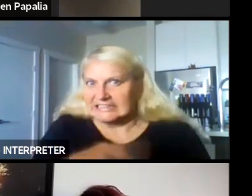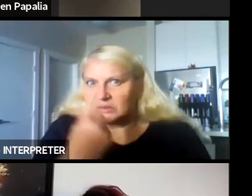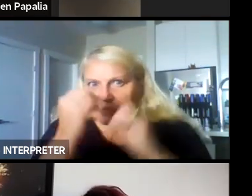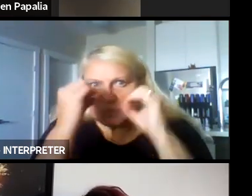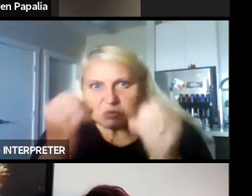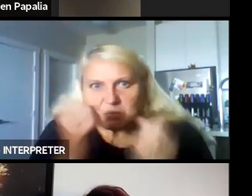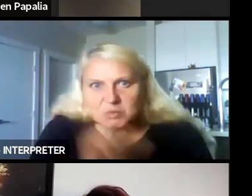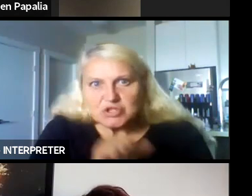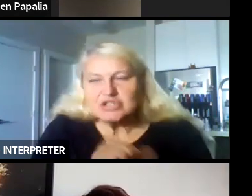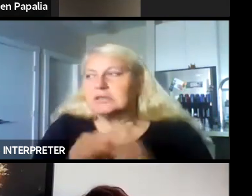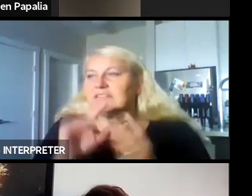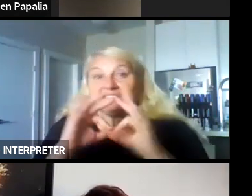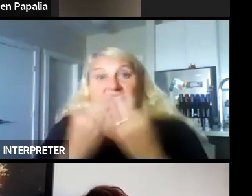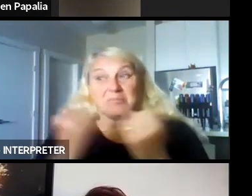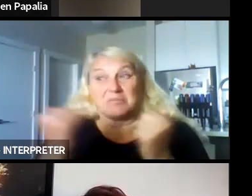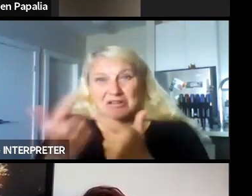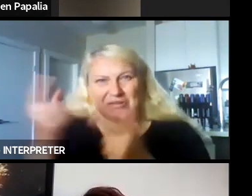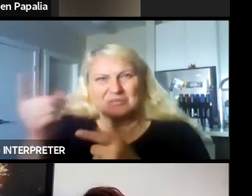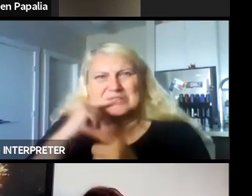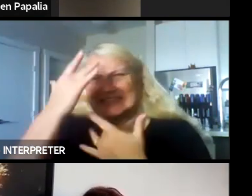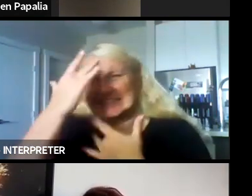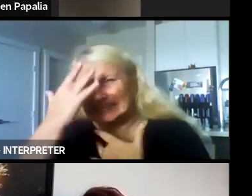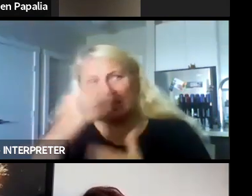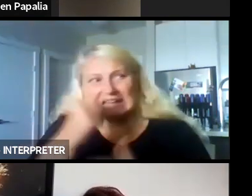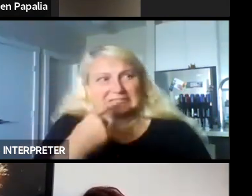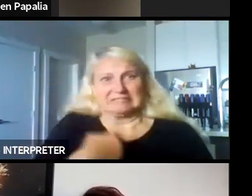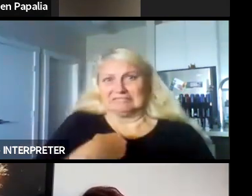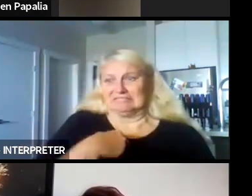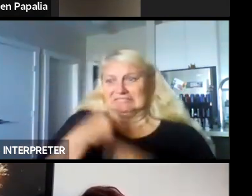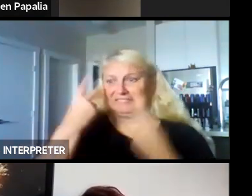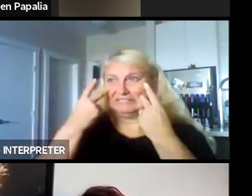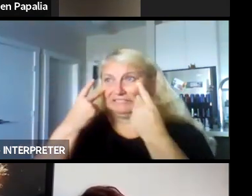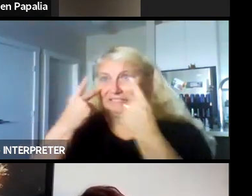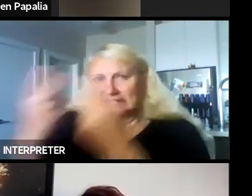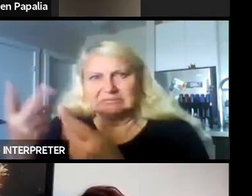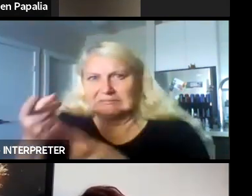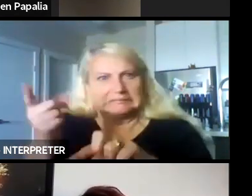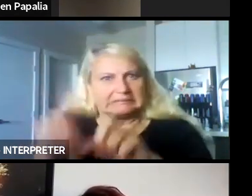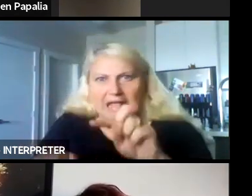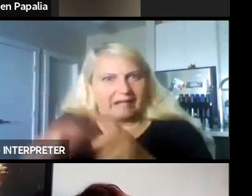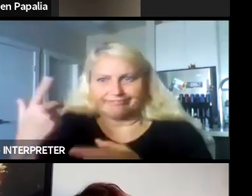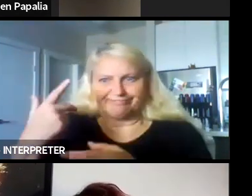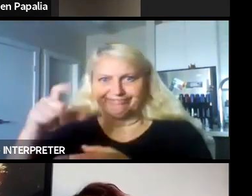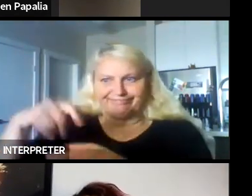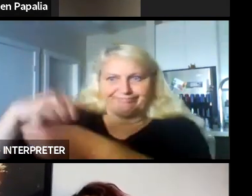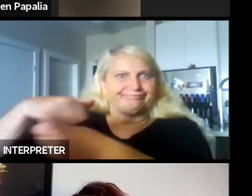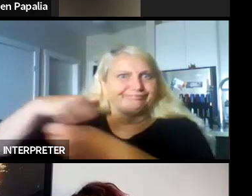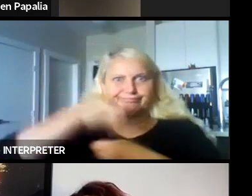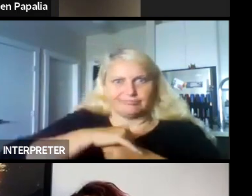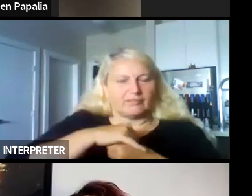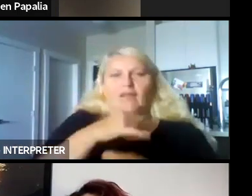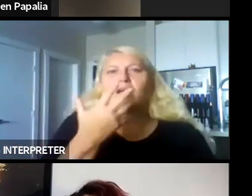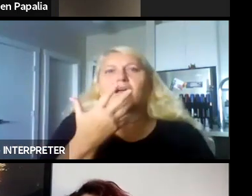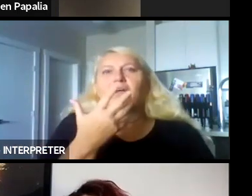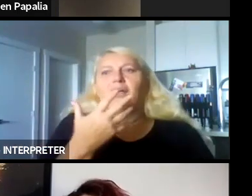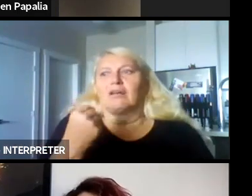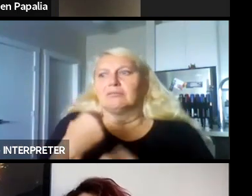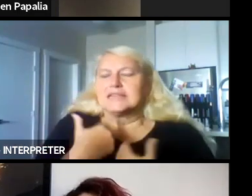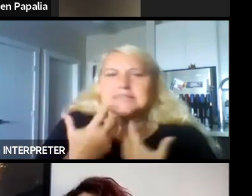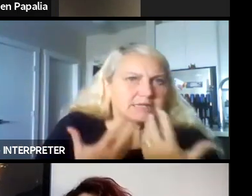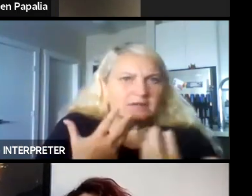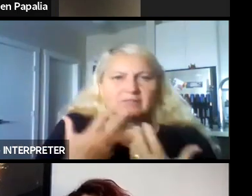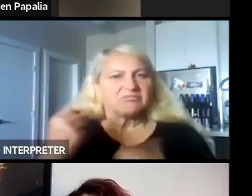really sick and she can't go visit them and all this stuff. And I said, but you still did amazing work today. So for me, my Cripping